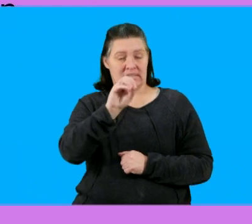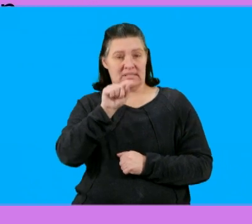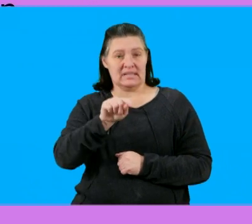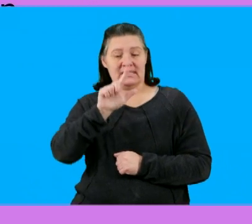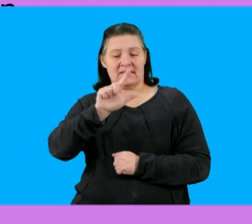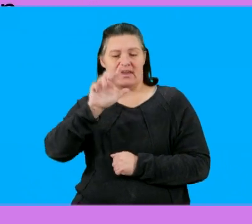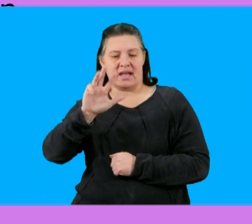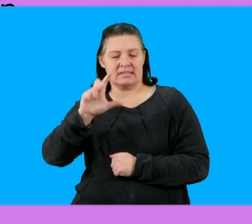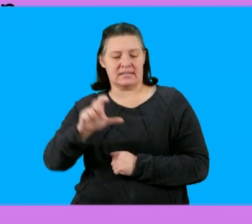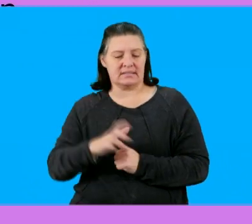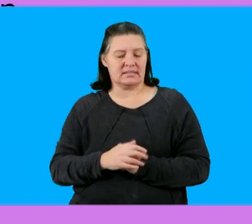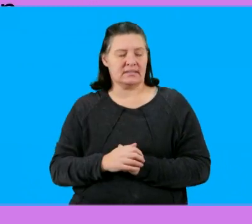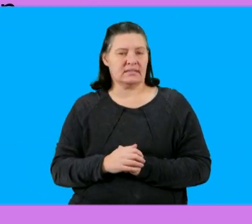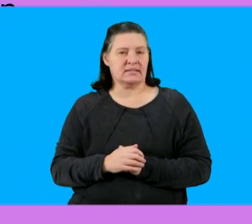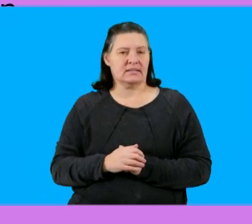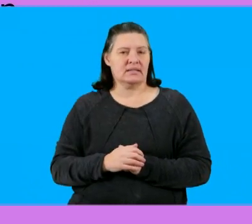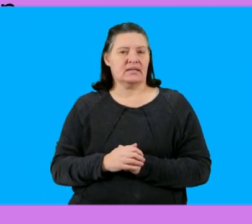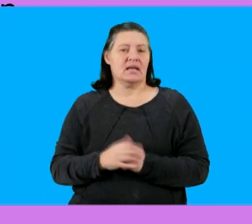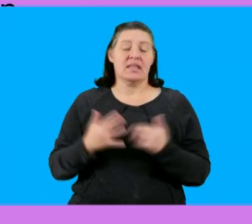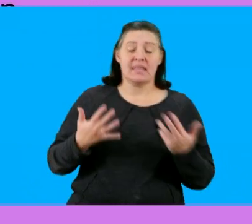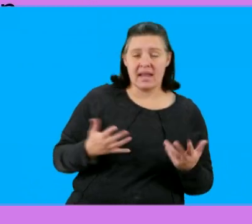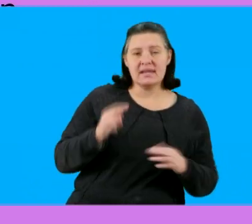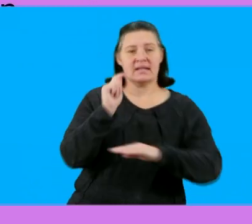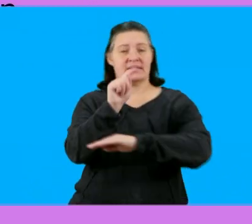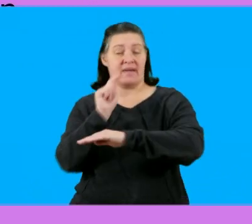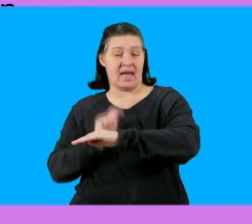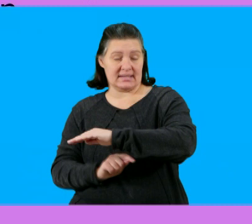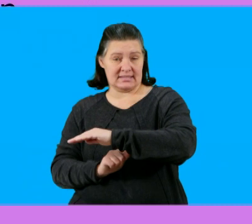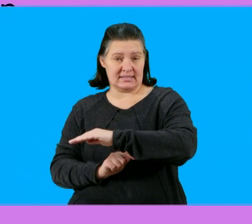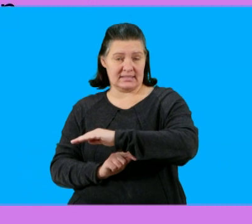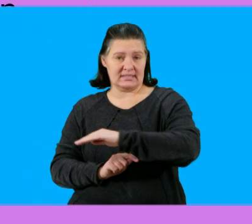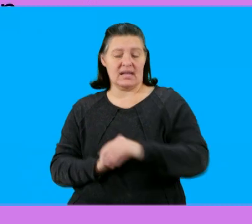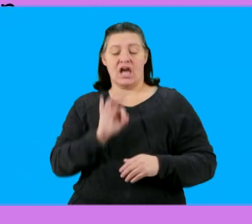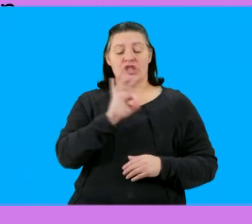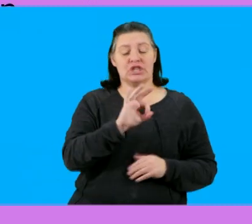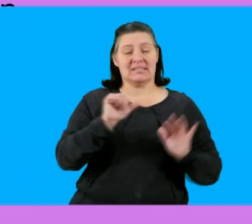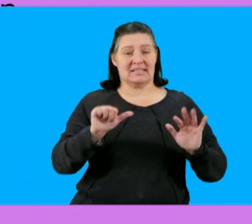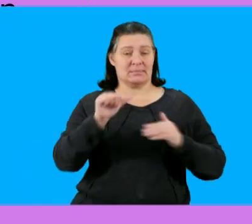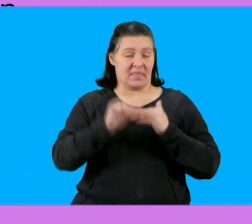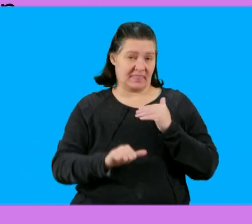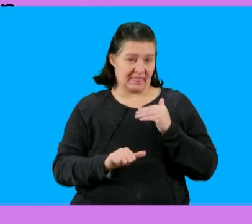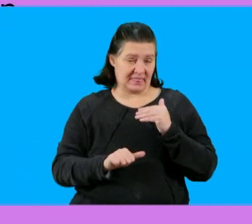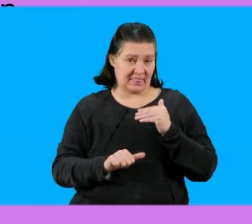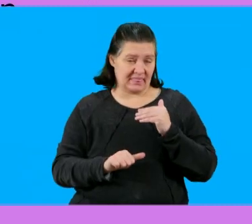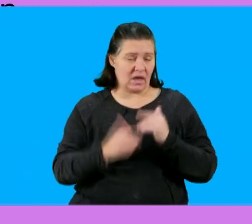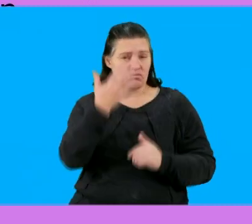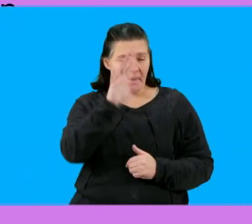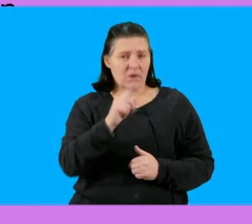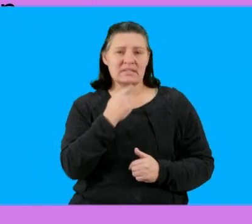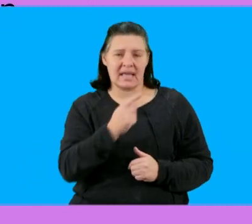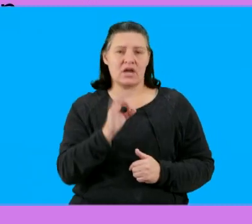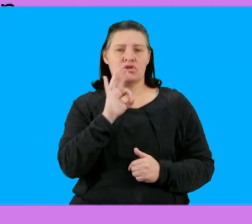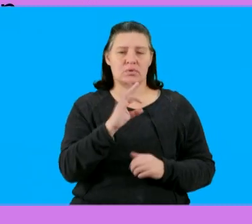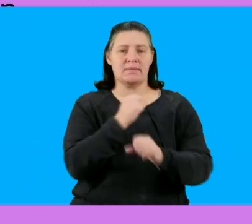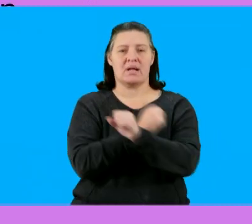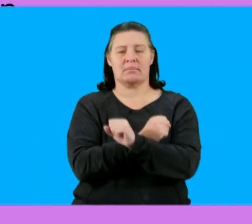13,140 rand and 79 cents that he need to repay back, divided by 36 months, right? Remember I